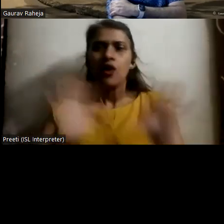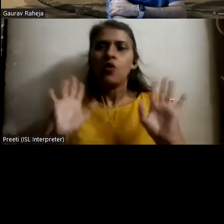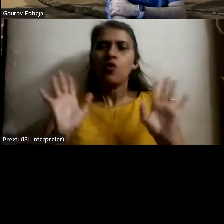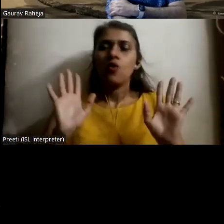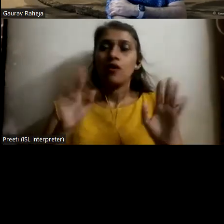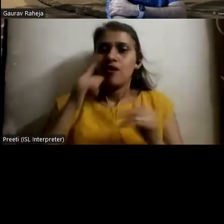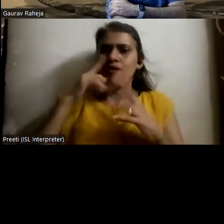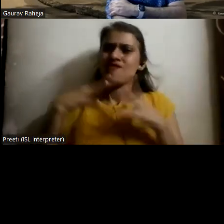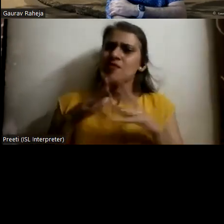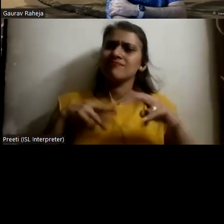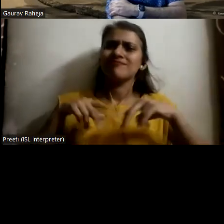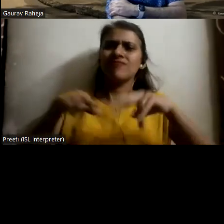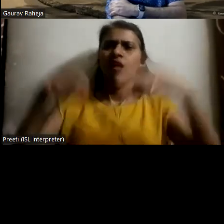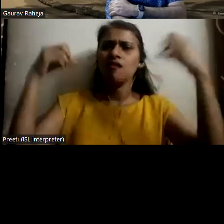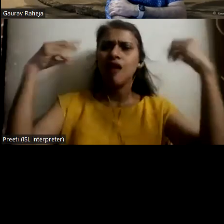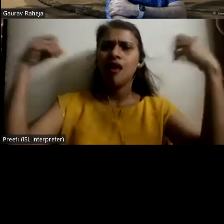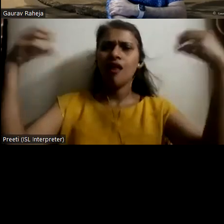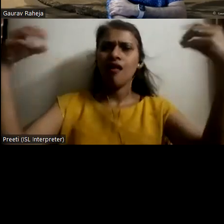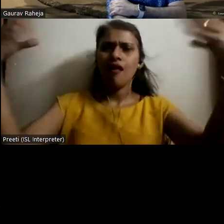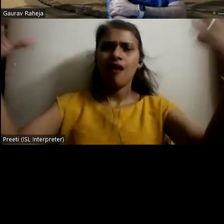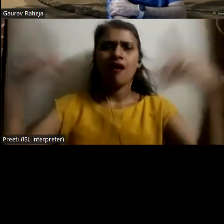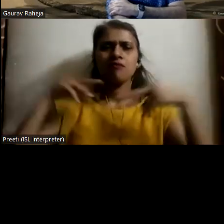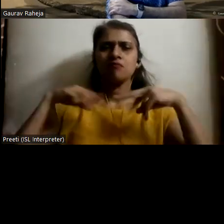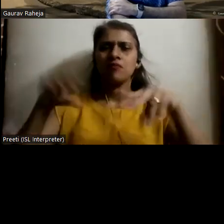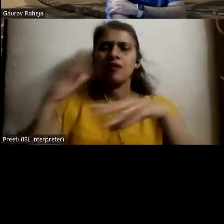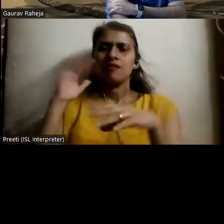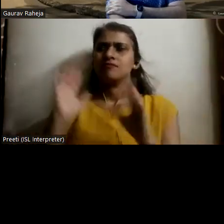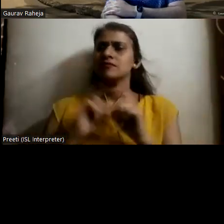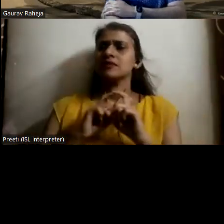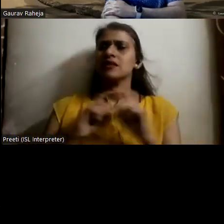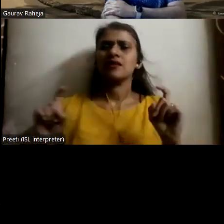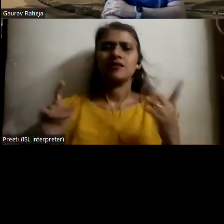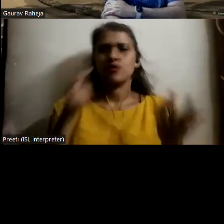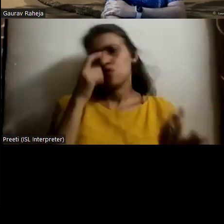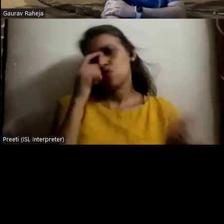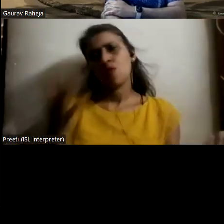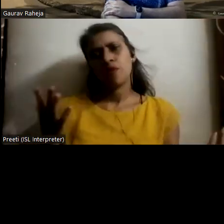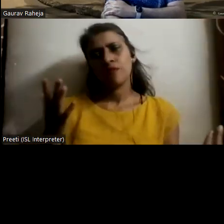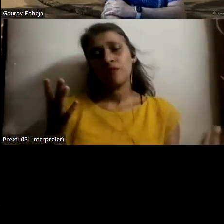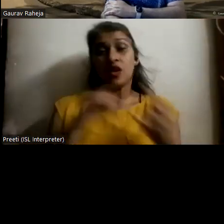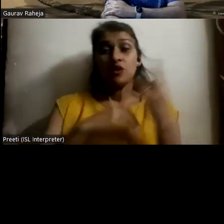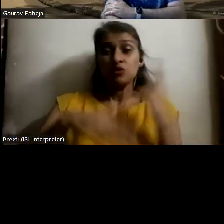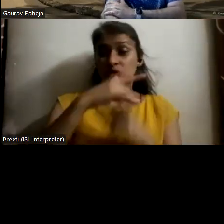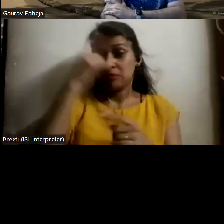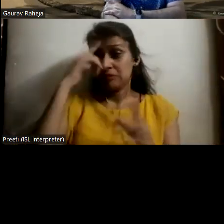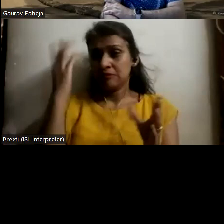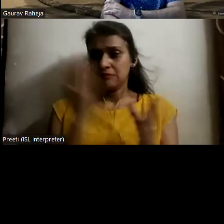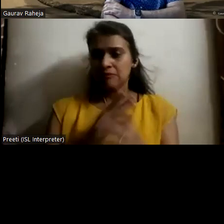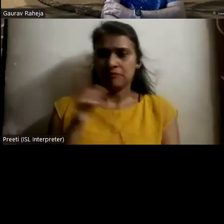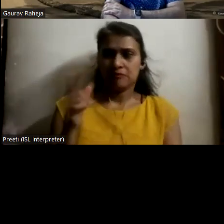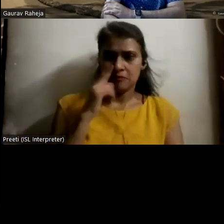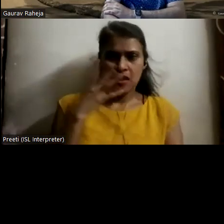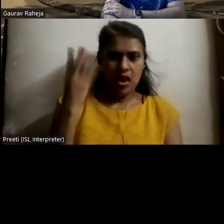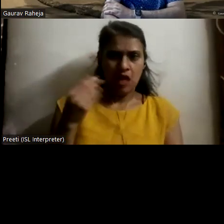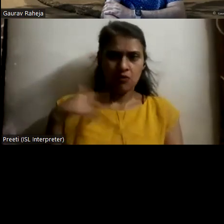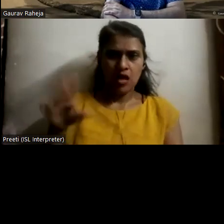the maps and locations are quite easily available, etc. So it's not that a street is unsafe or is